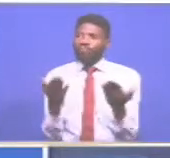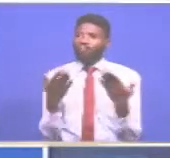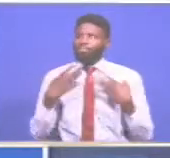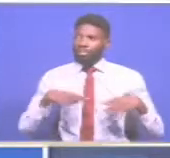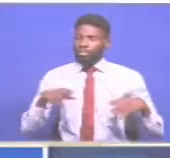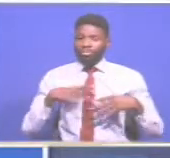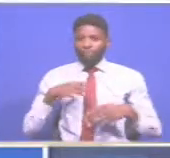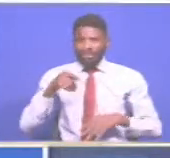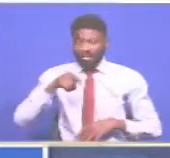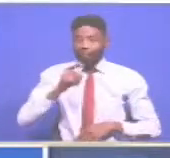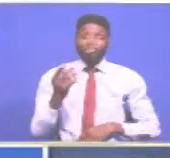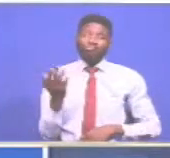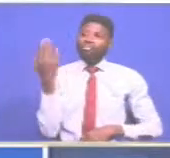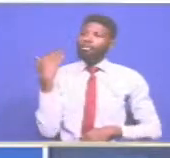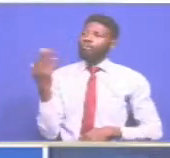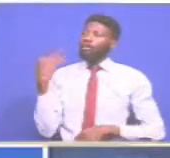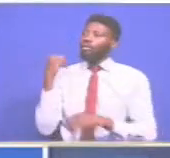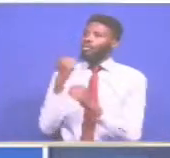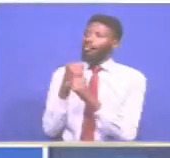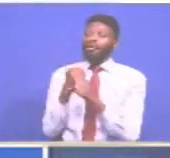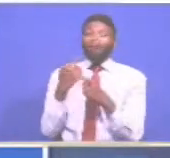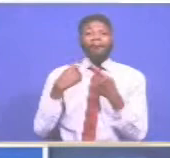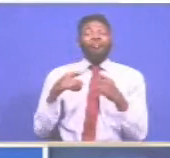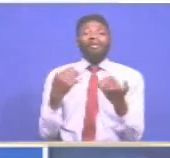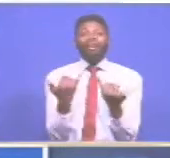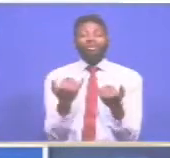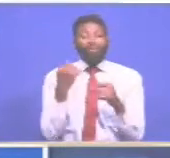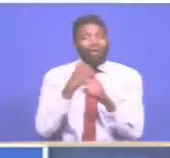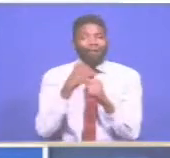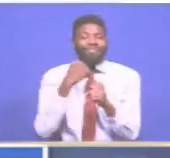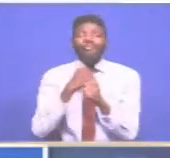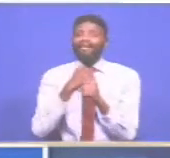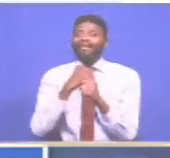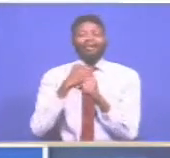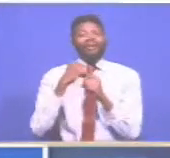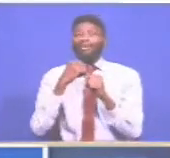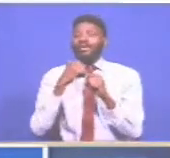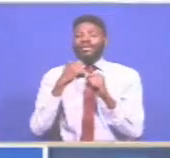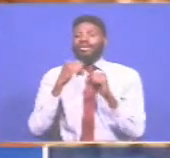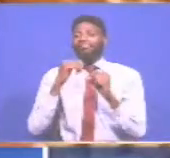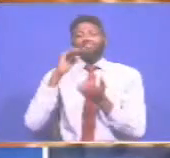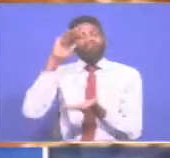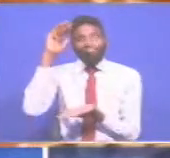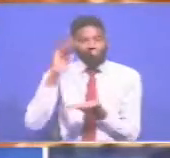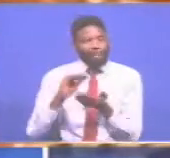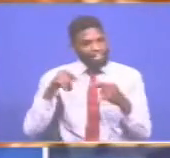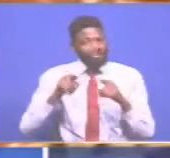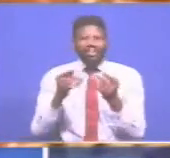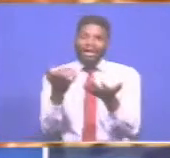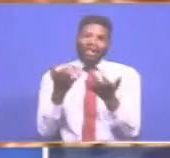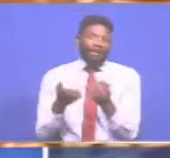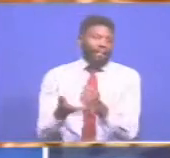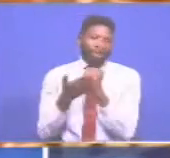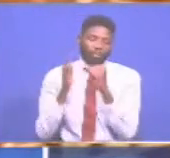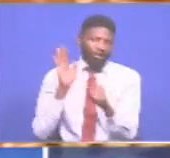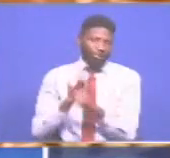kazi zamani, saa hizi kazi imeanza kupungua, hawafanye kazi. They are in really need of the so we... Reporting for